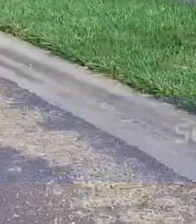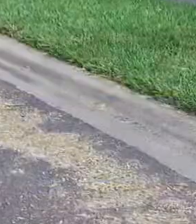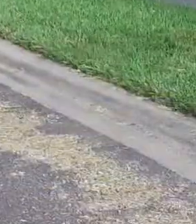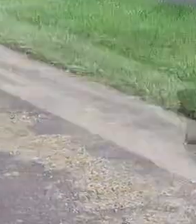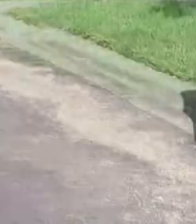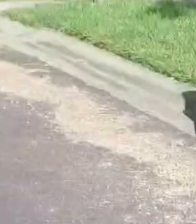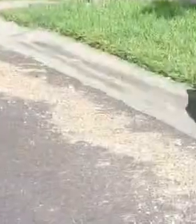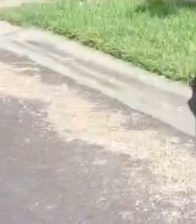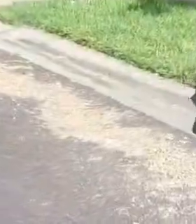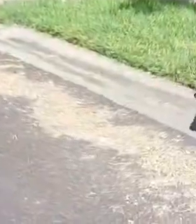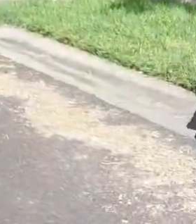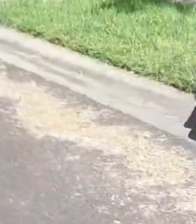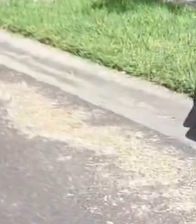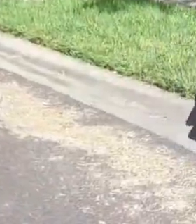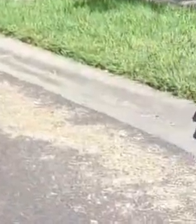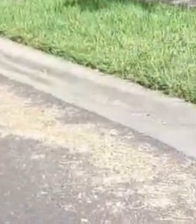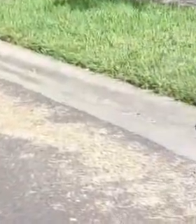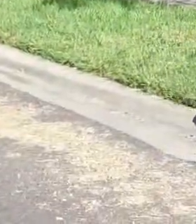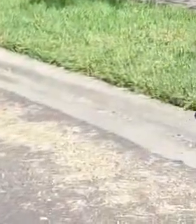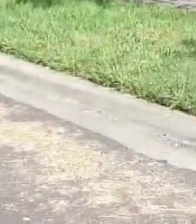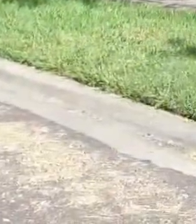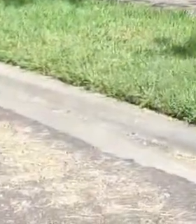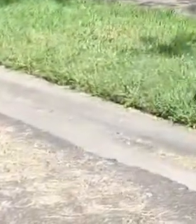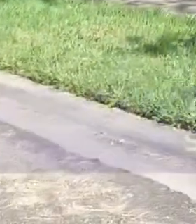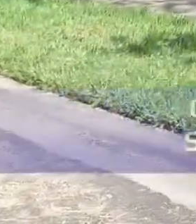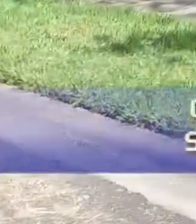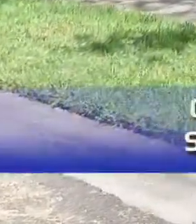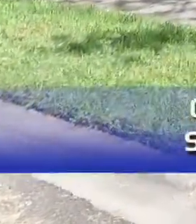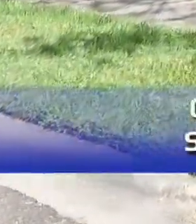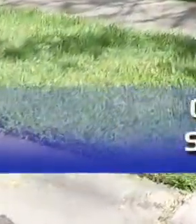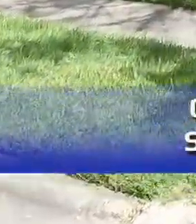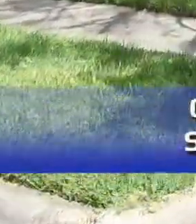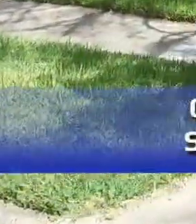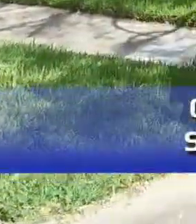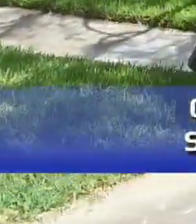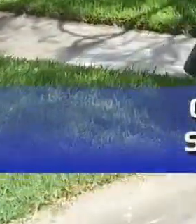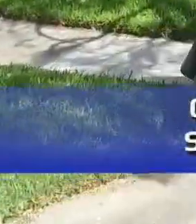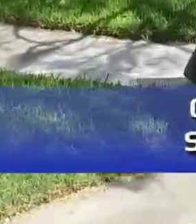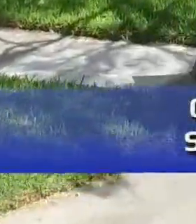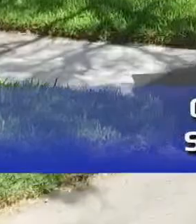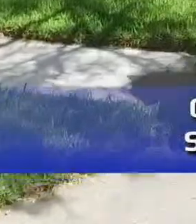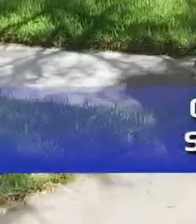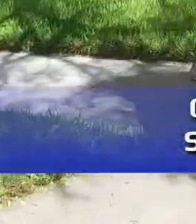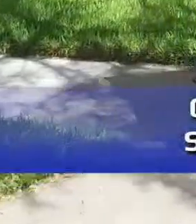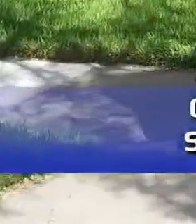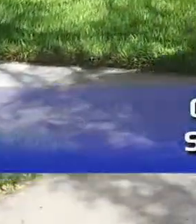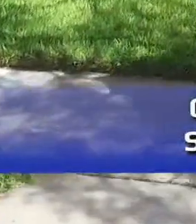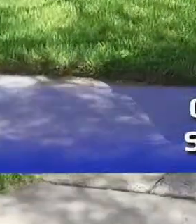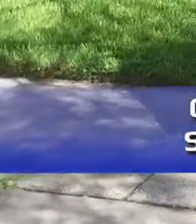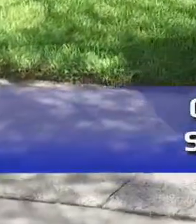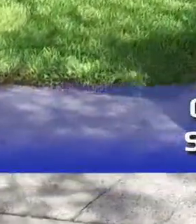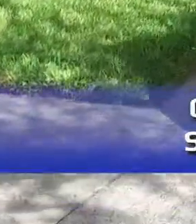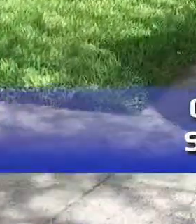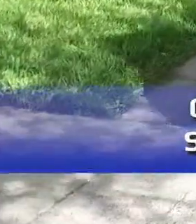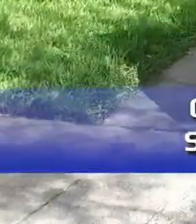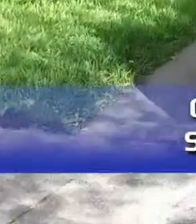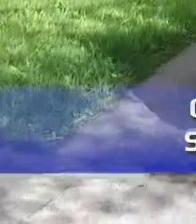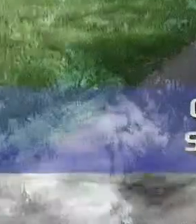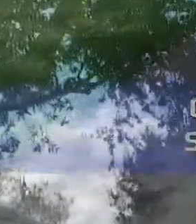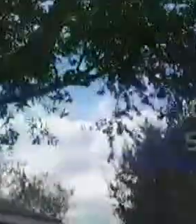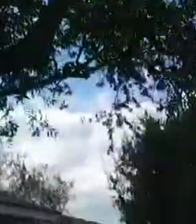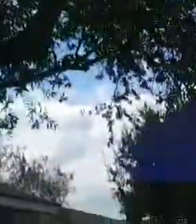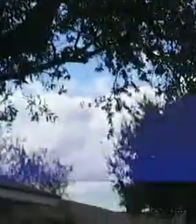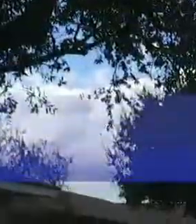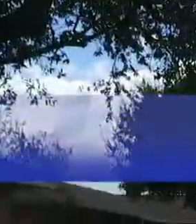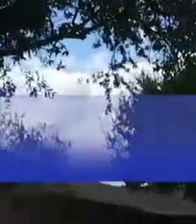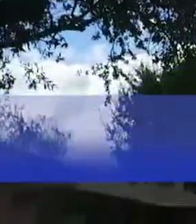the streets. Residents must place their garbage cart adjacent to the curb by 7:30 a.m. on their collection day. After garbage